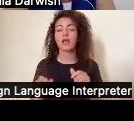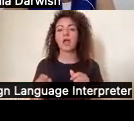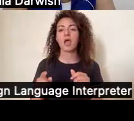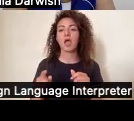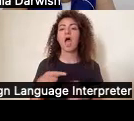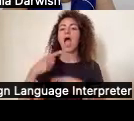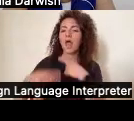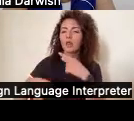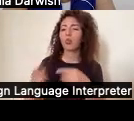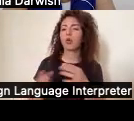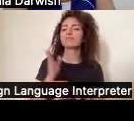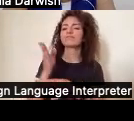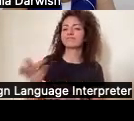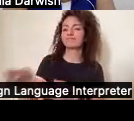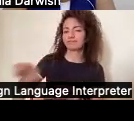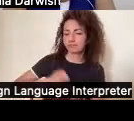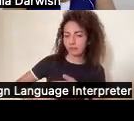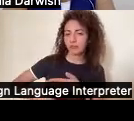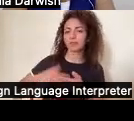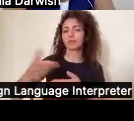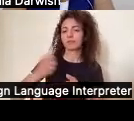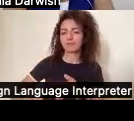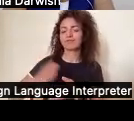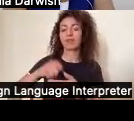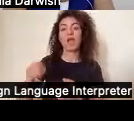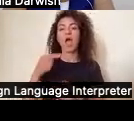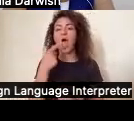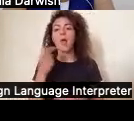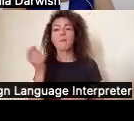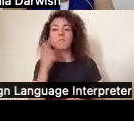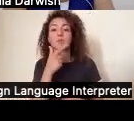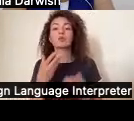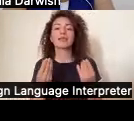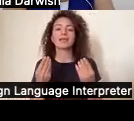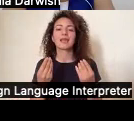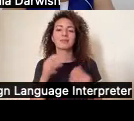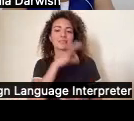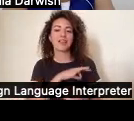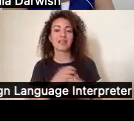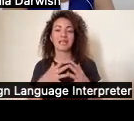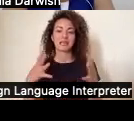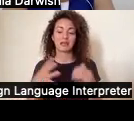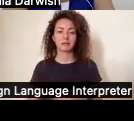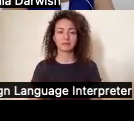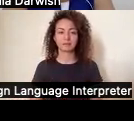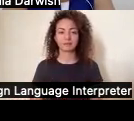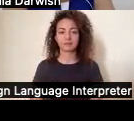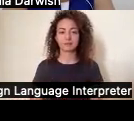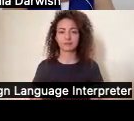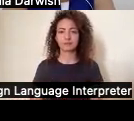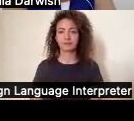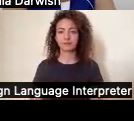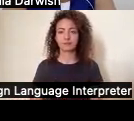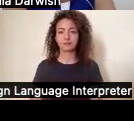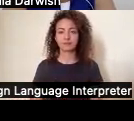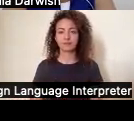cash, and this is mainly the results of the PDM. Critical consideration, I'll move